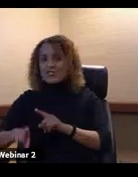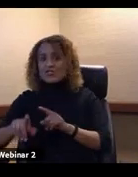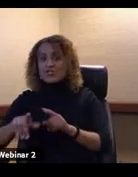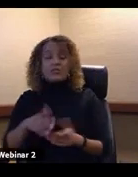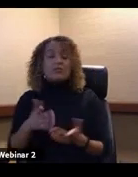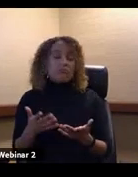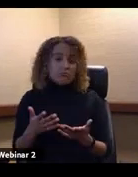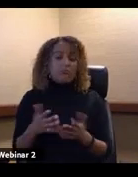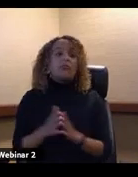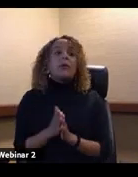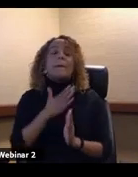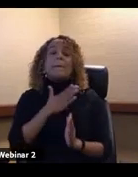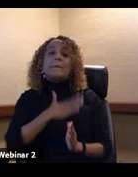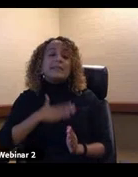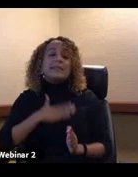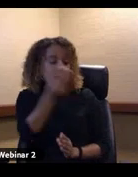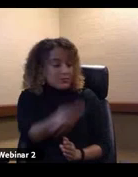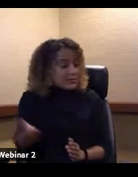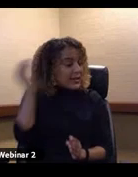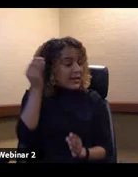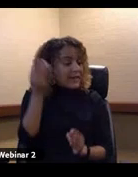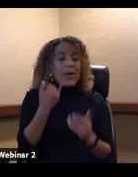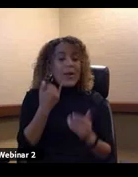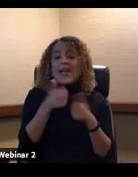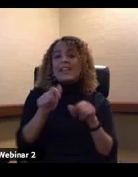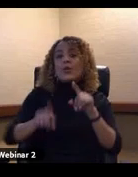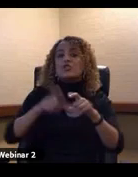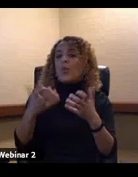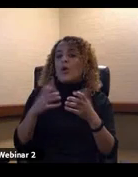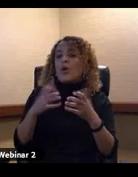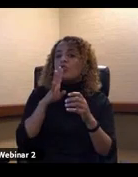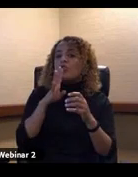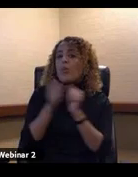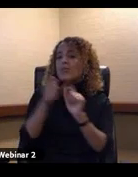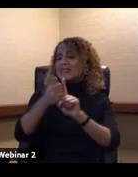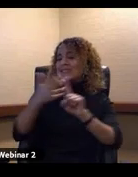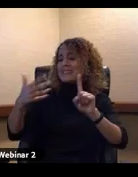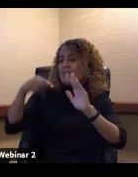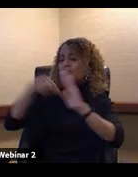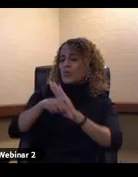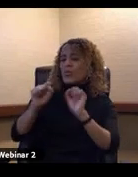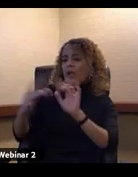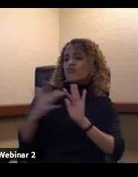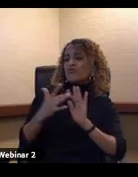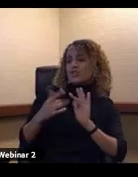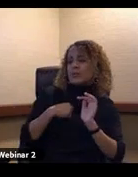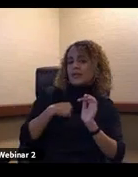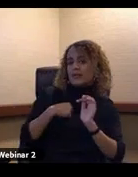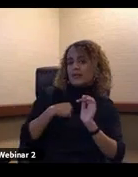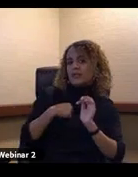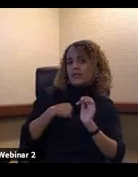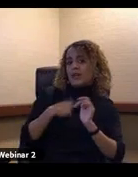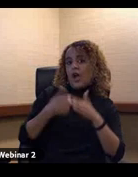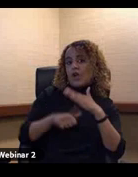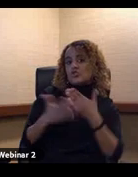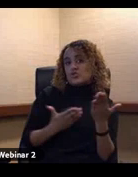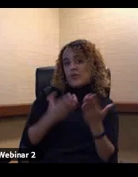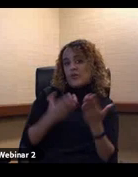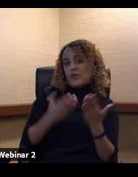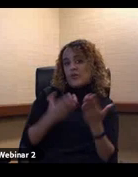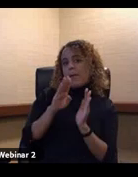session, please know that if you have any questions you want to talk about in more detail, you can reach me out to me at the